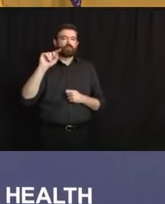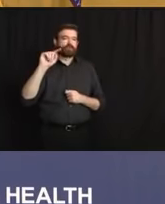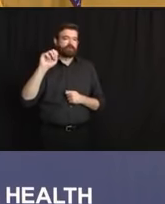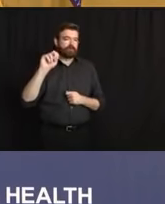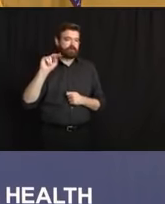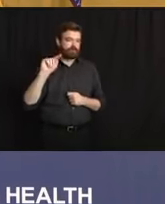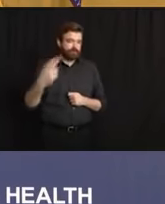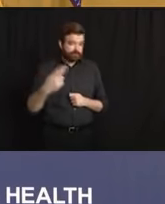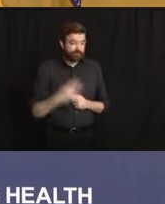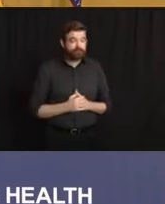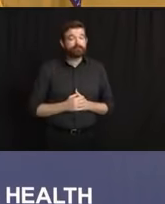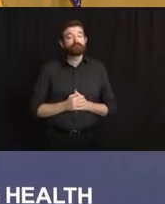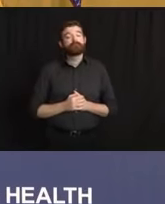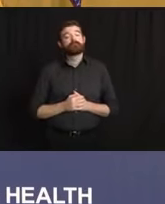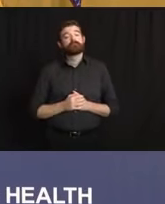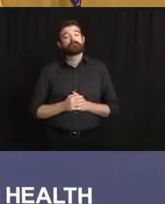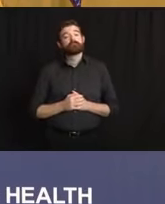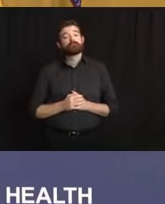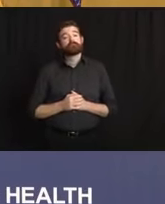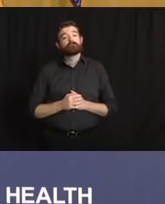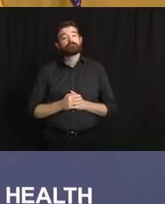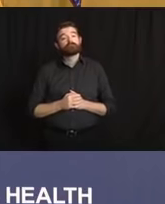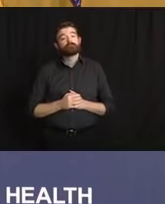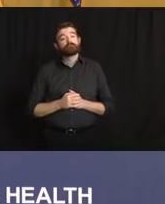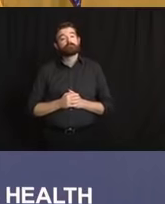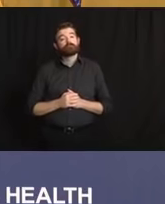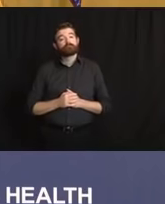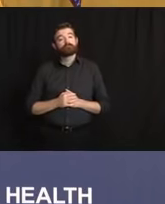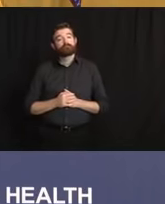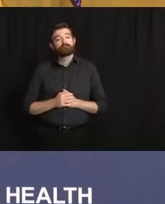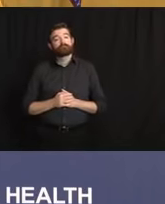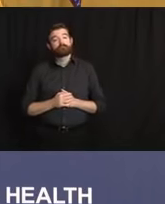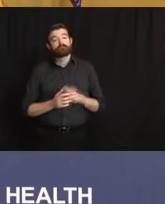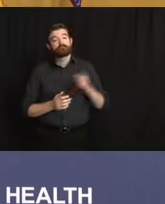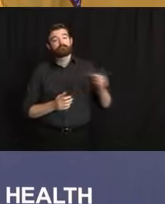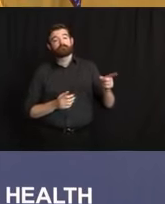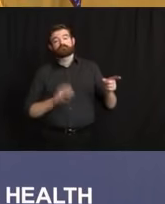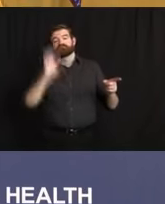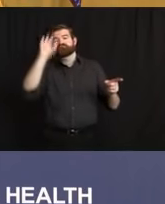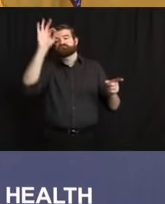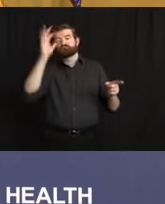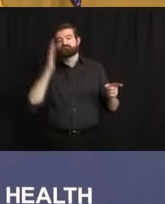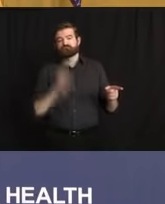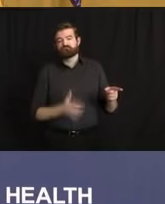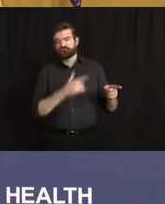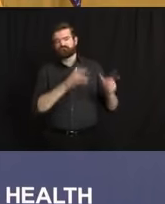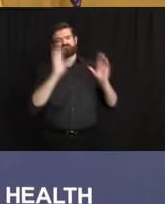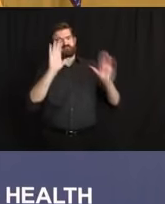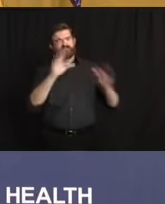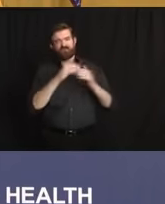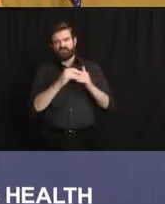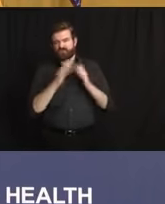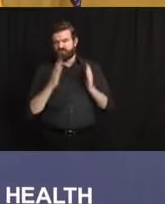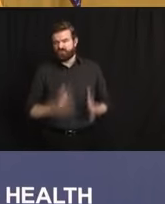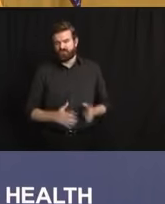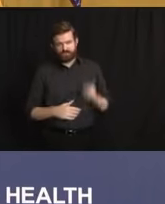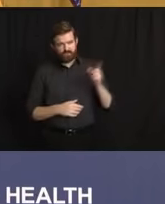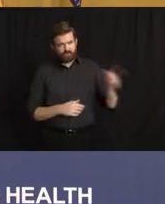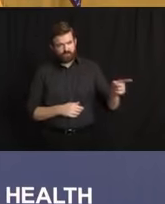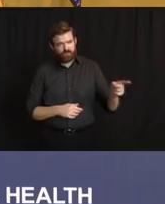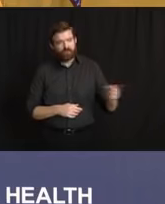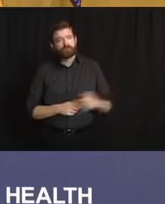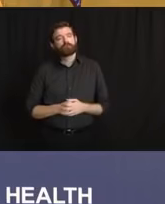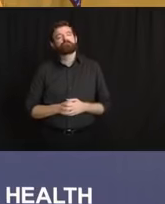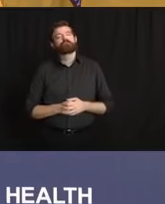community. A very important environmental justice step we're going to take this afternoon, which we're very excited about, and want to conclude,